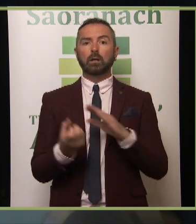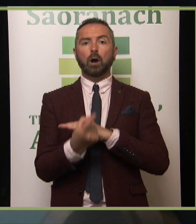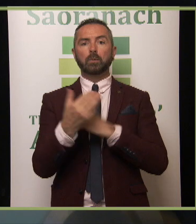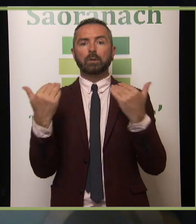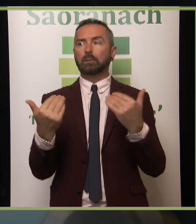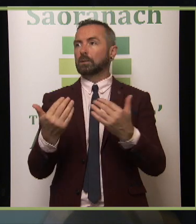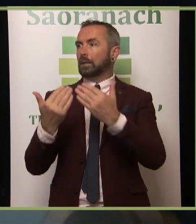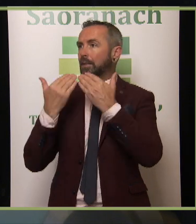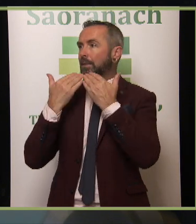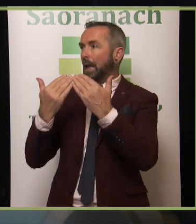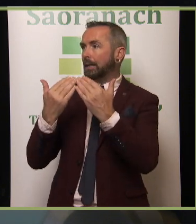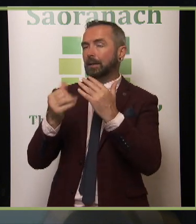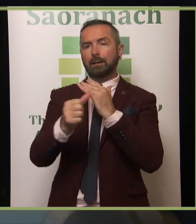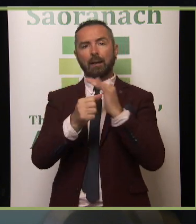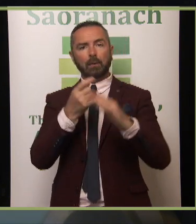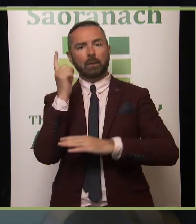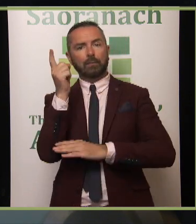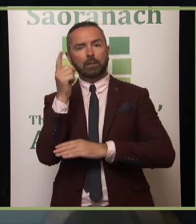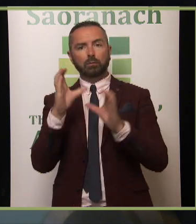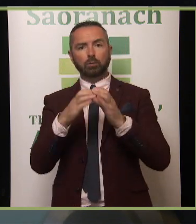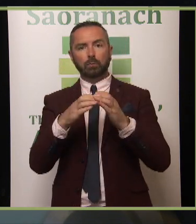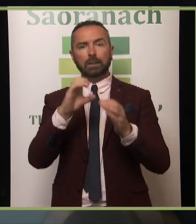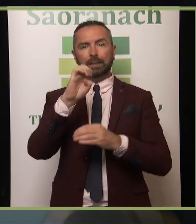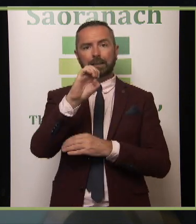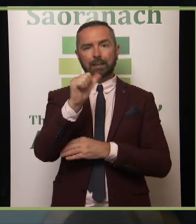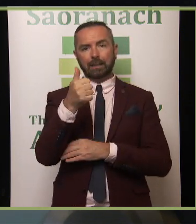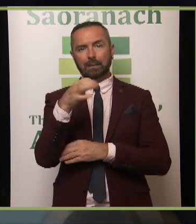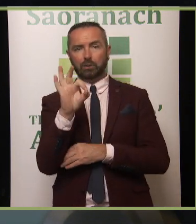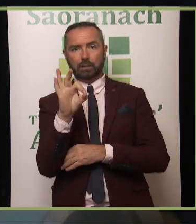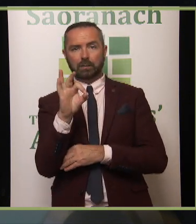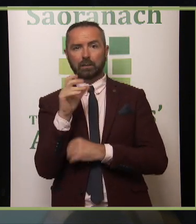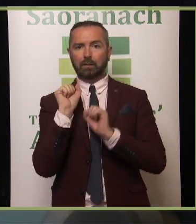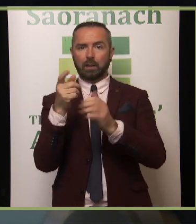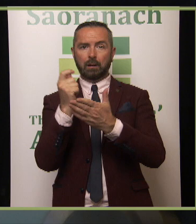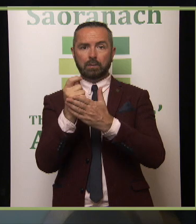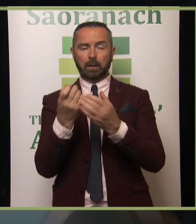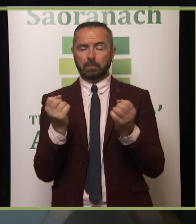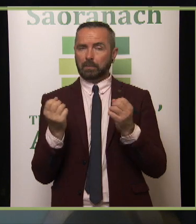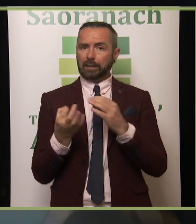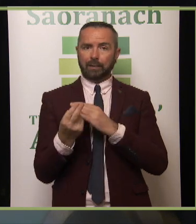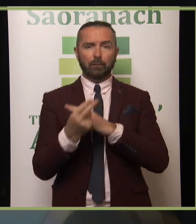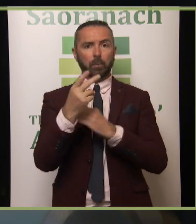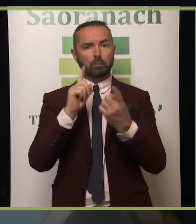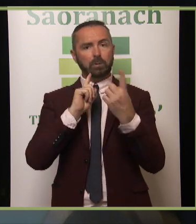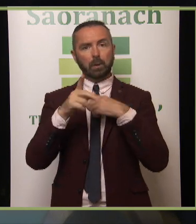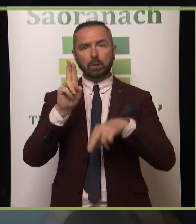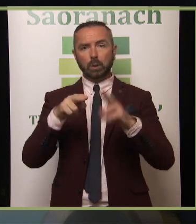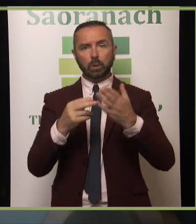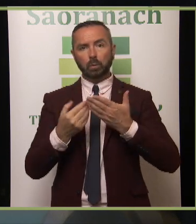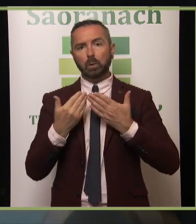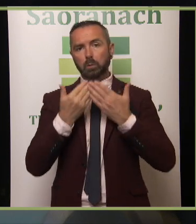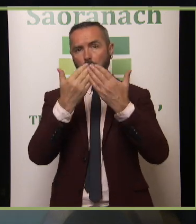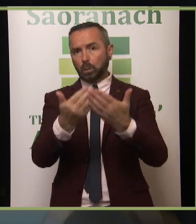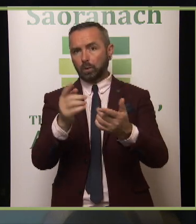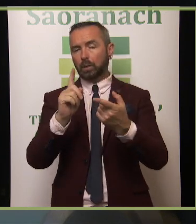Expert Advisory Group for giving so freely again of their time in responding to all of the new proposals. and